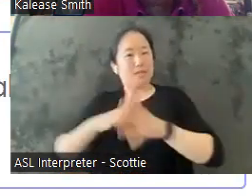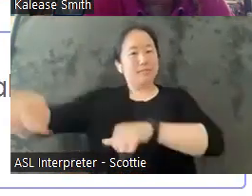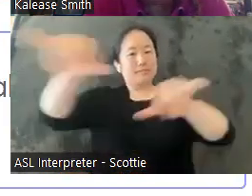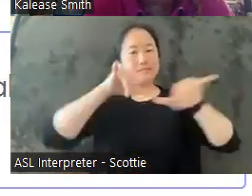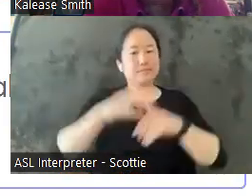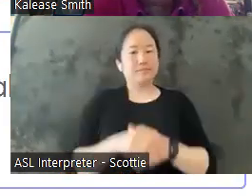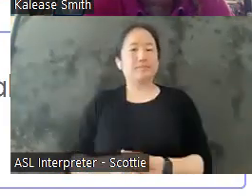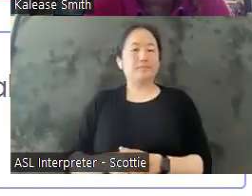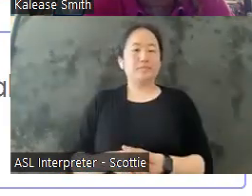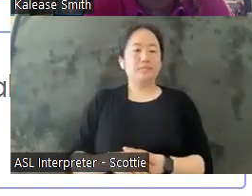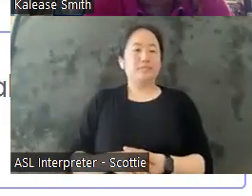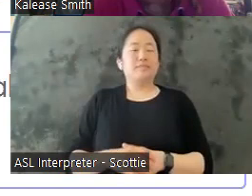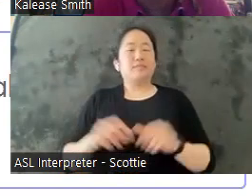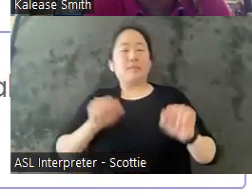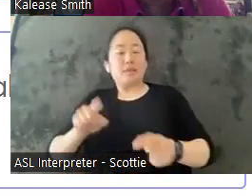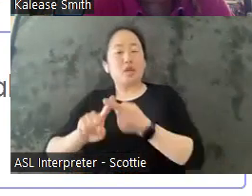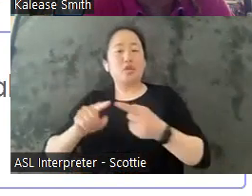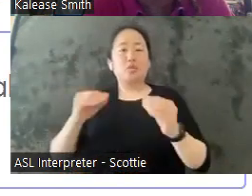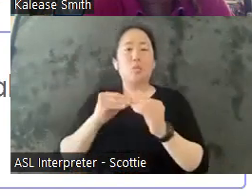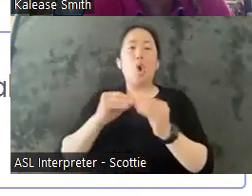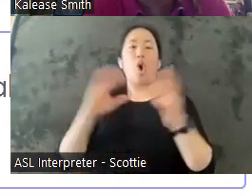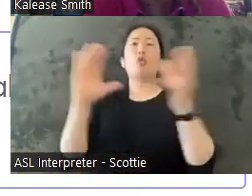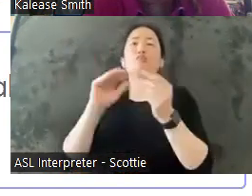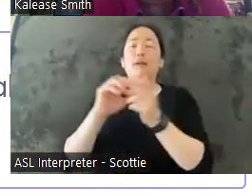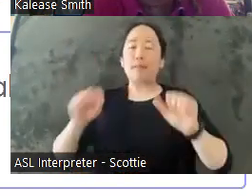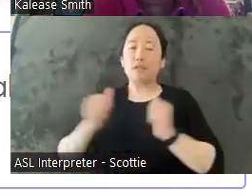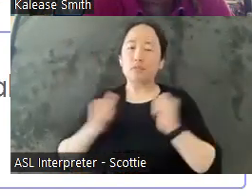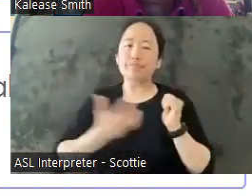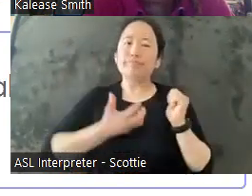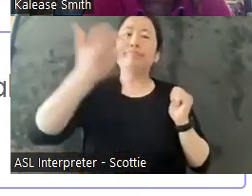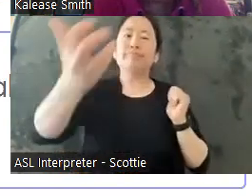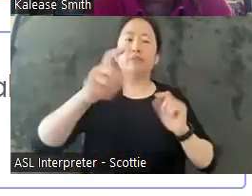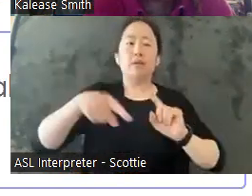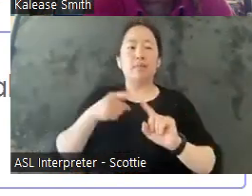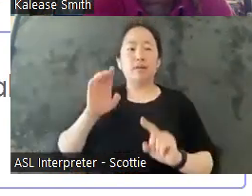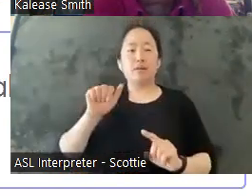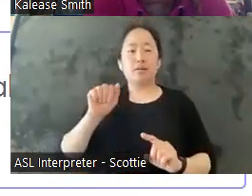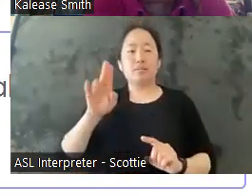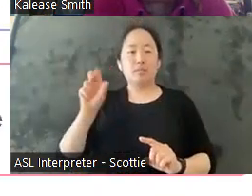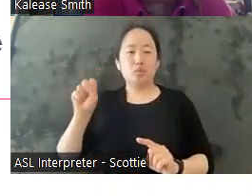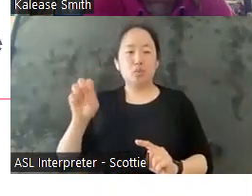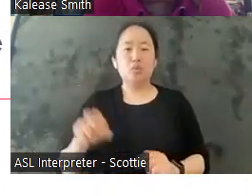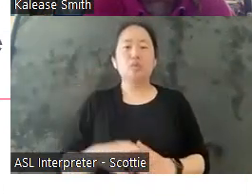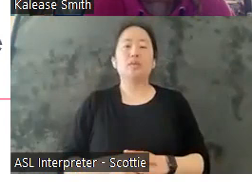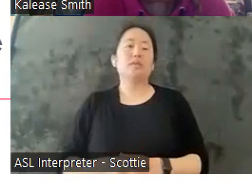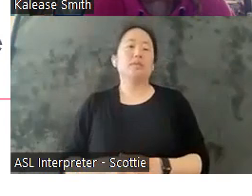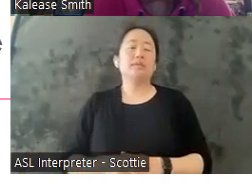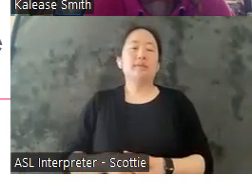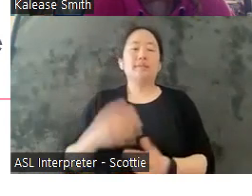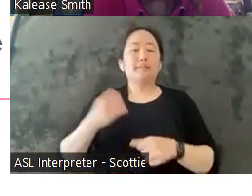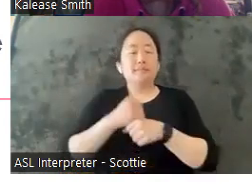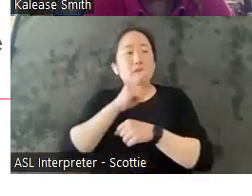more vocal about abuse, setting an example to others by asking if I can share or do something before I